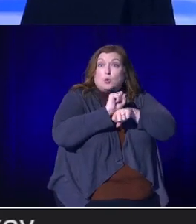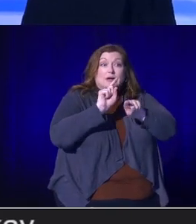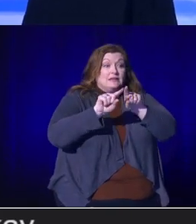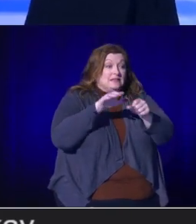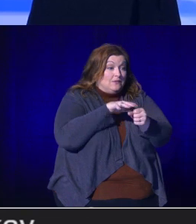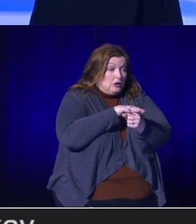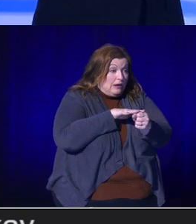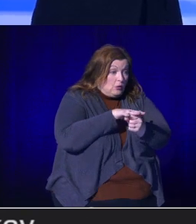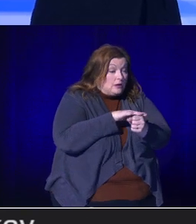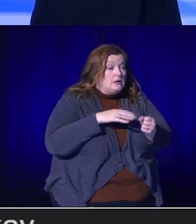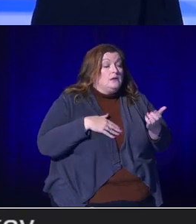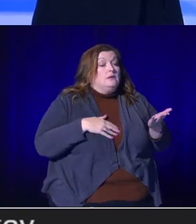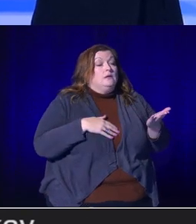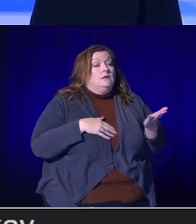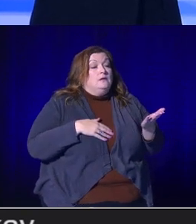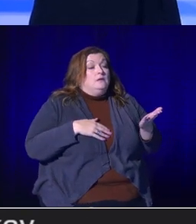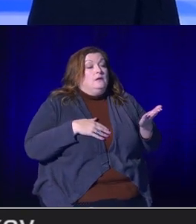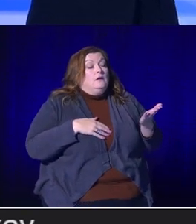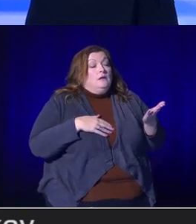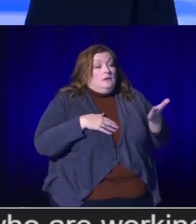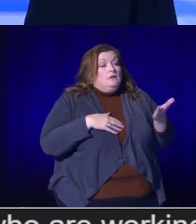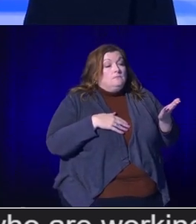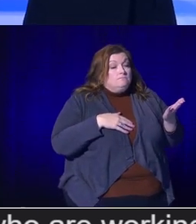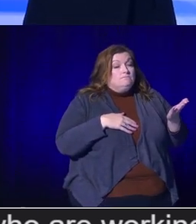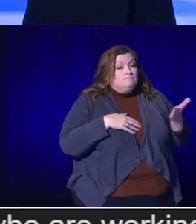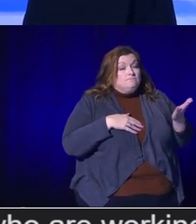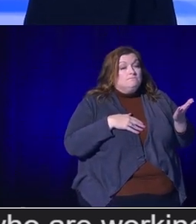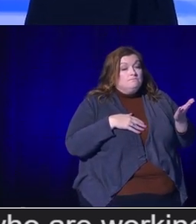areas, it was a massive